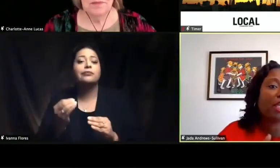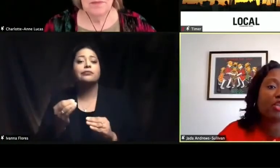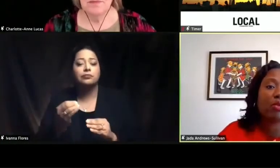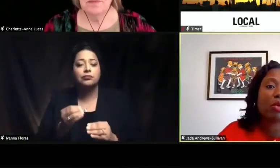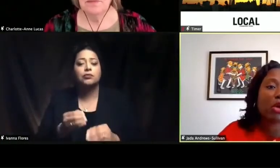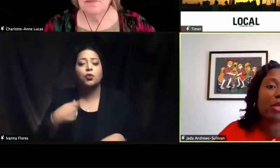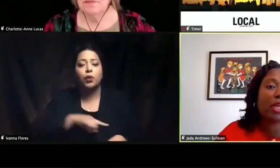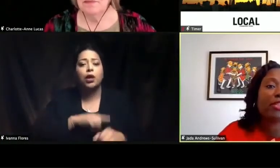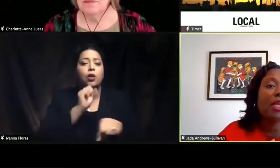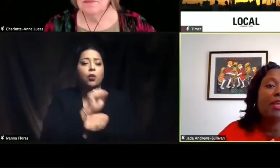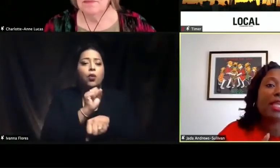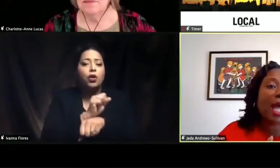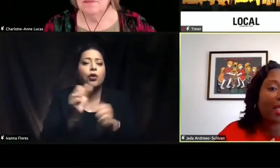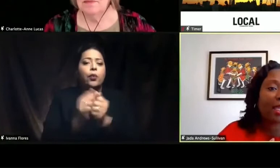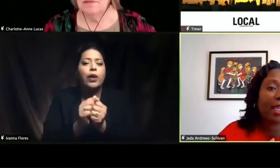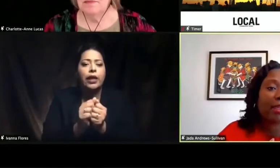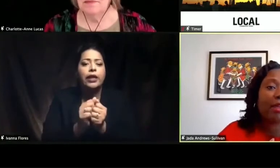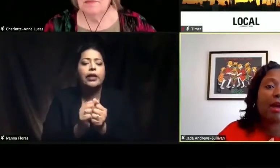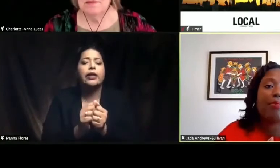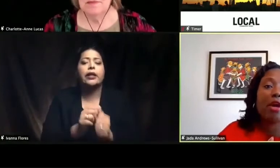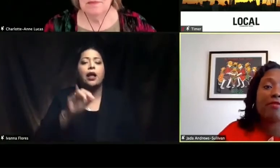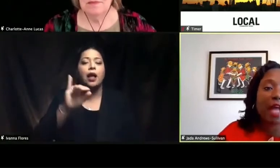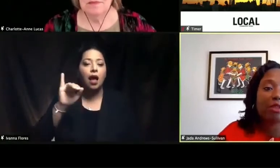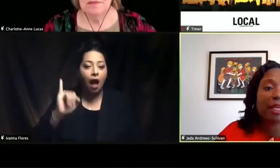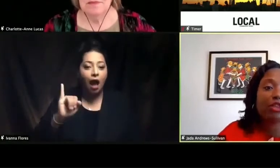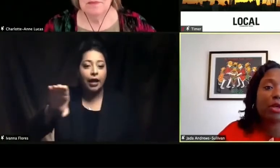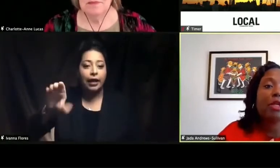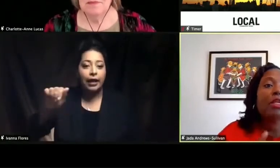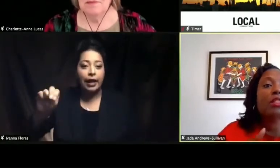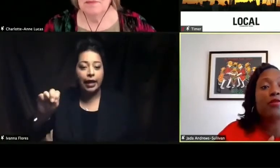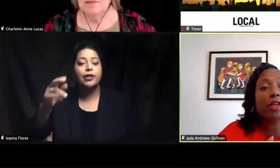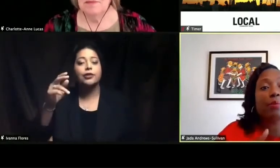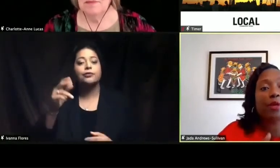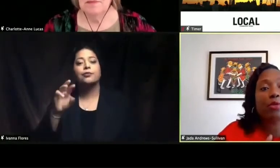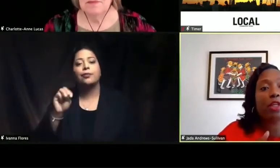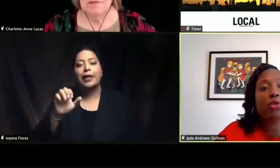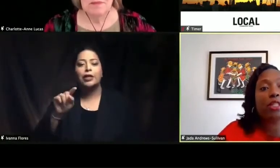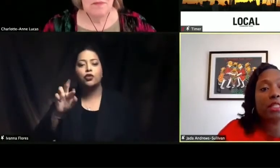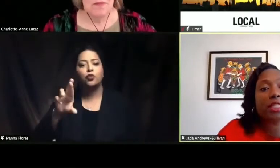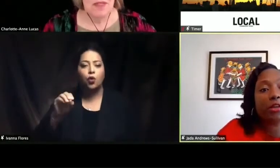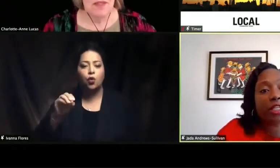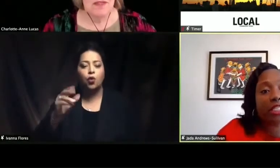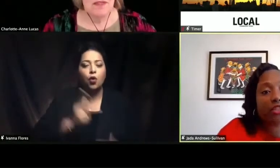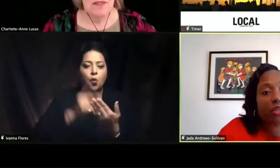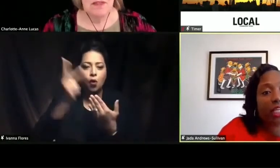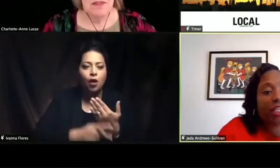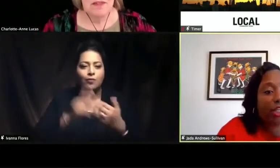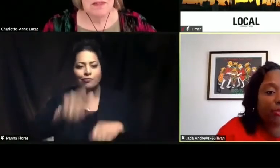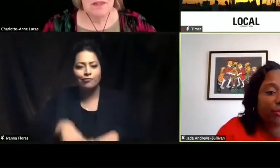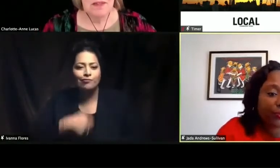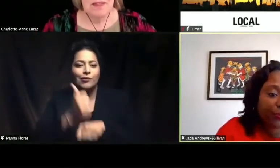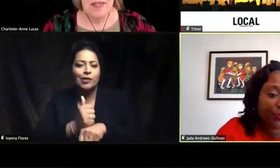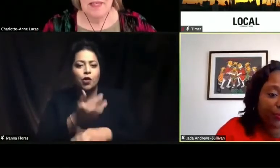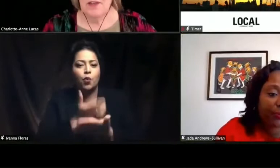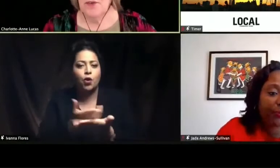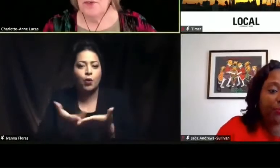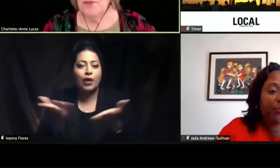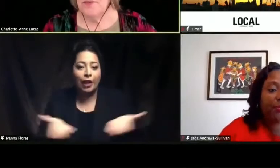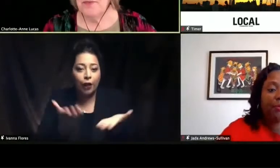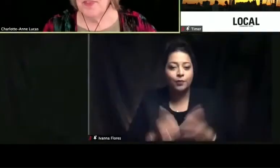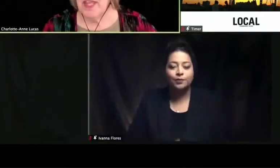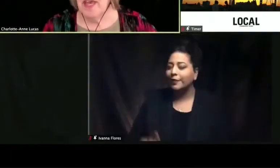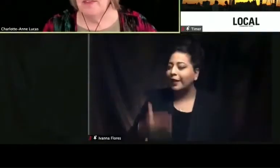Metro, making sure we're working with the ICANN part of Cops Metro to fully put resources here in the district. Thank you. Thank